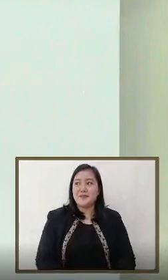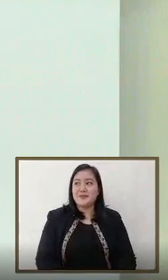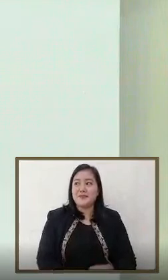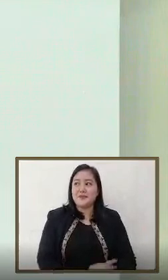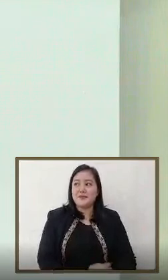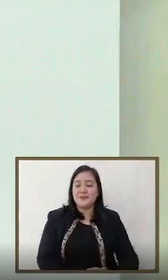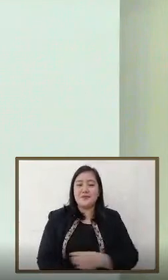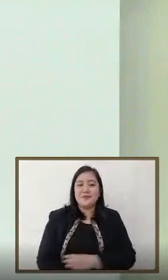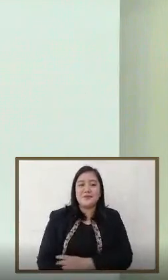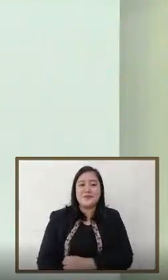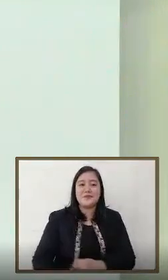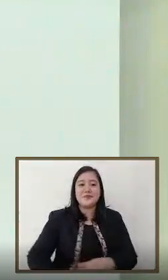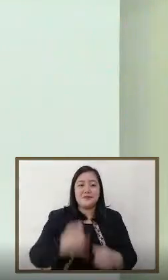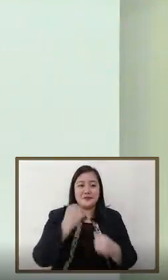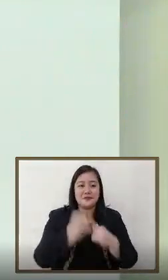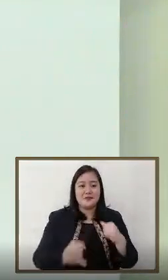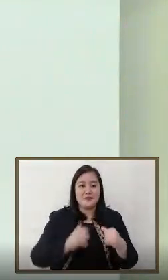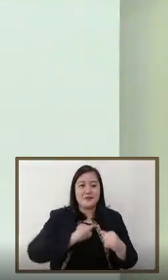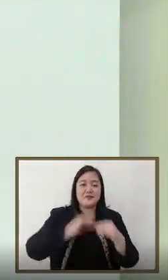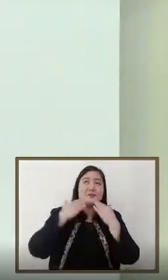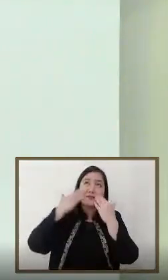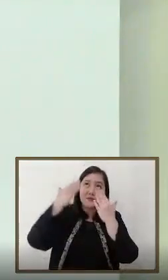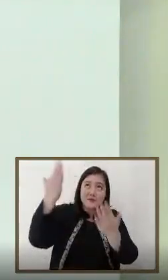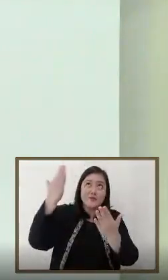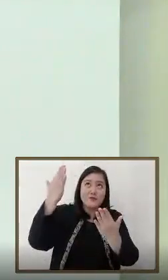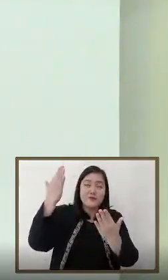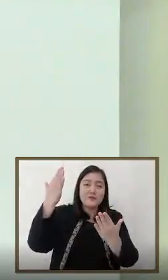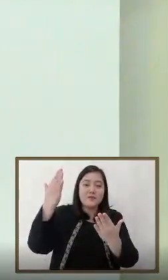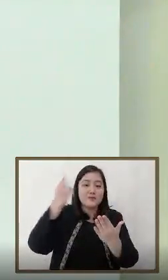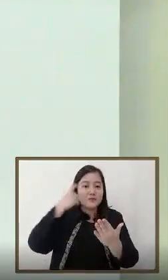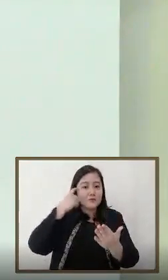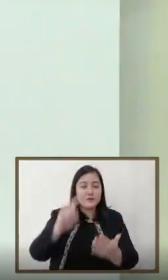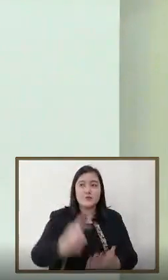And the last thing I want to thank the Lord